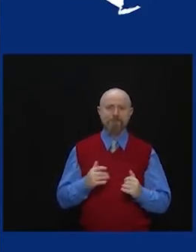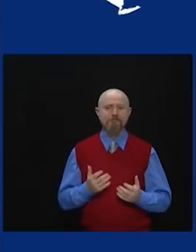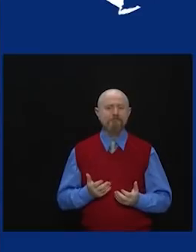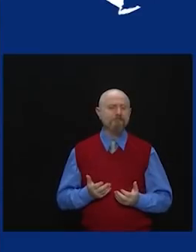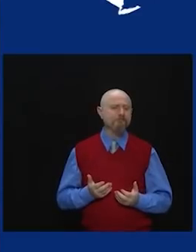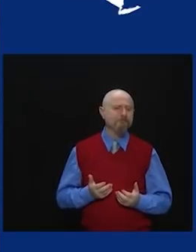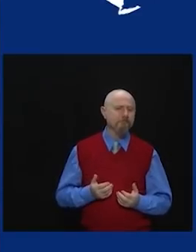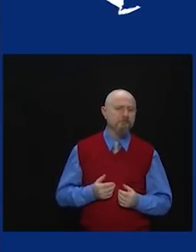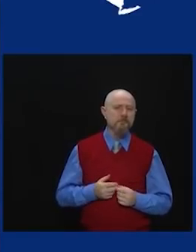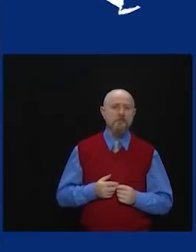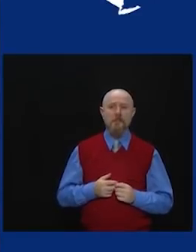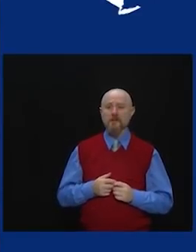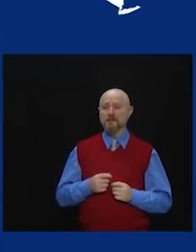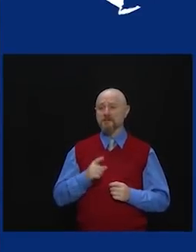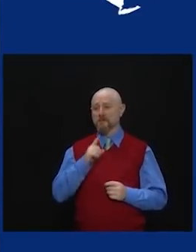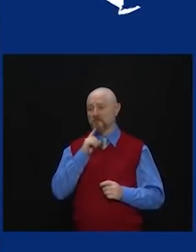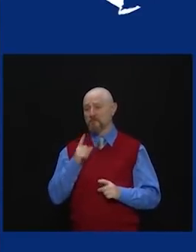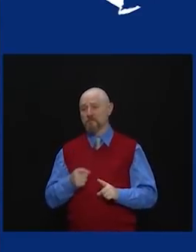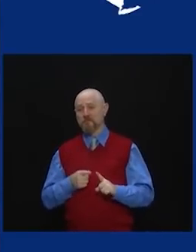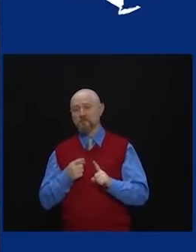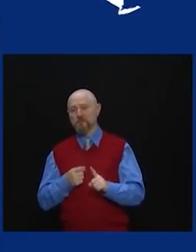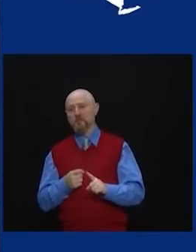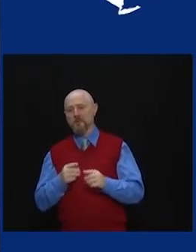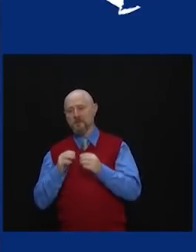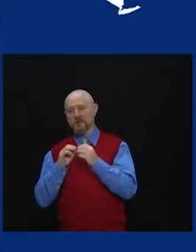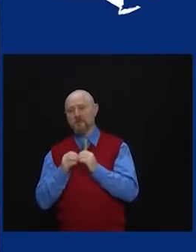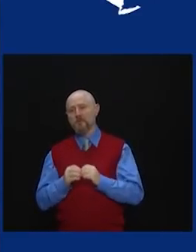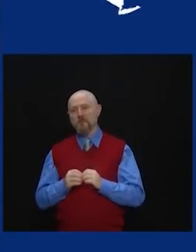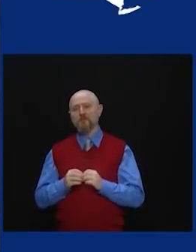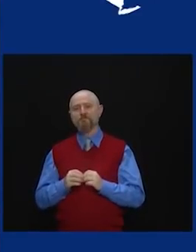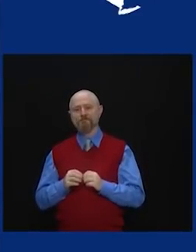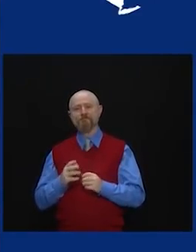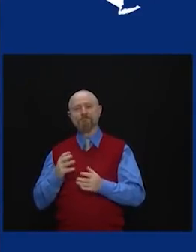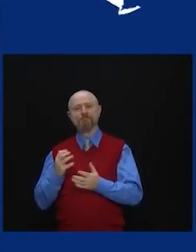herd immunity, or is that not something that's going